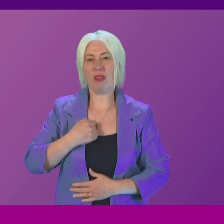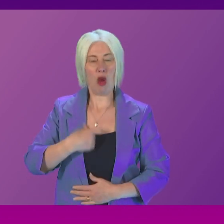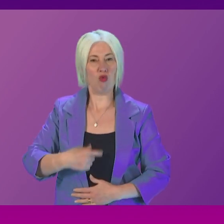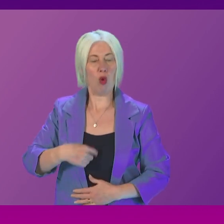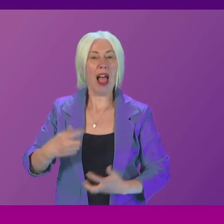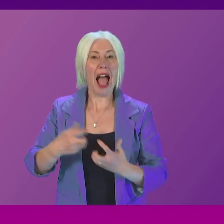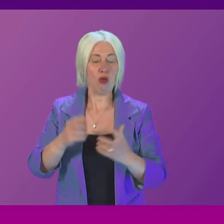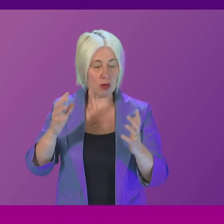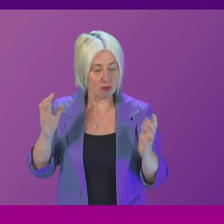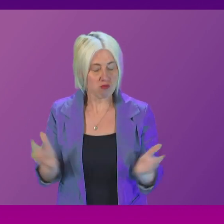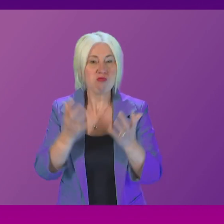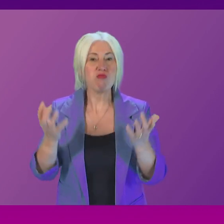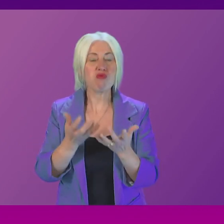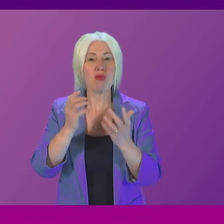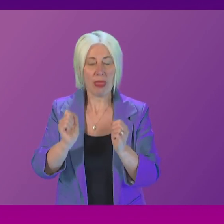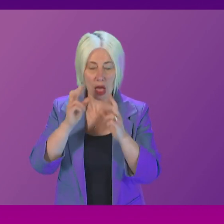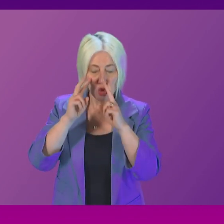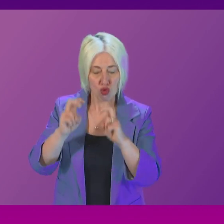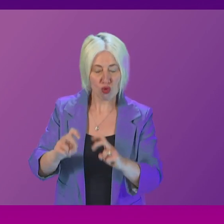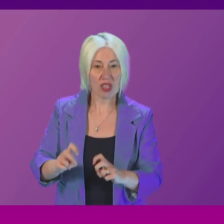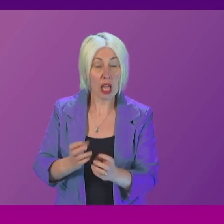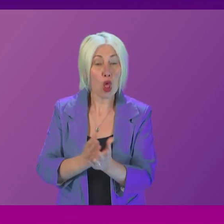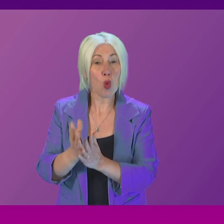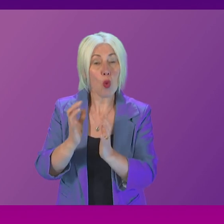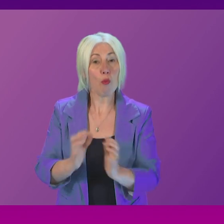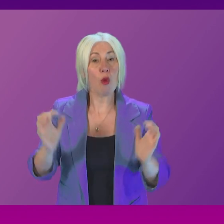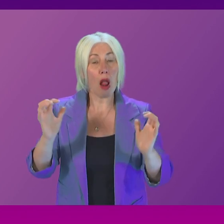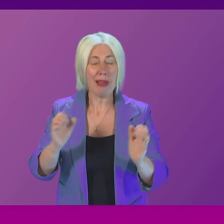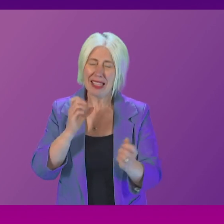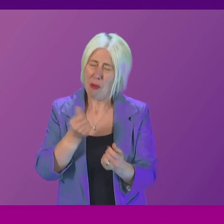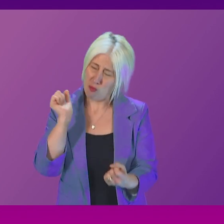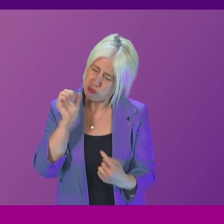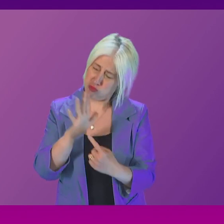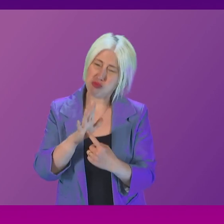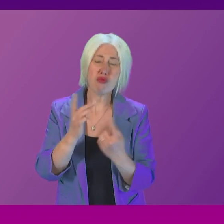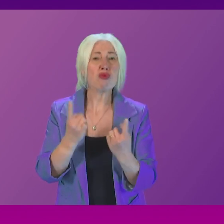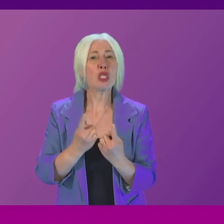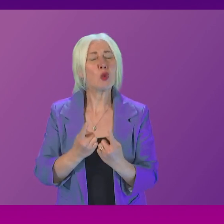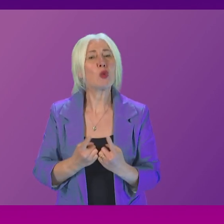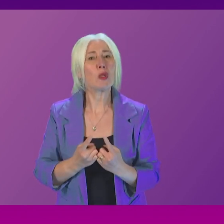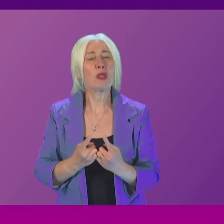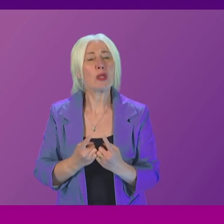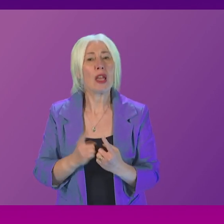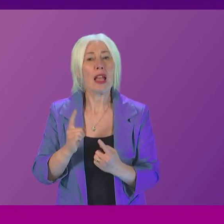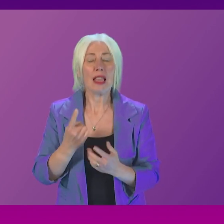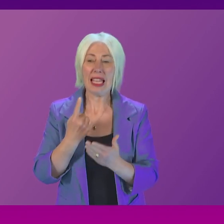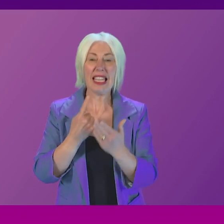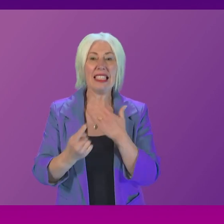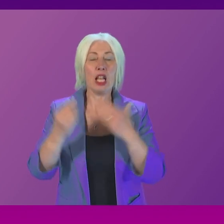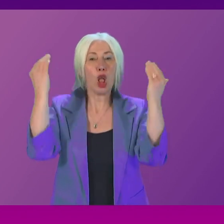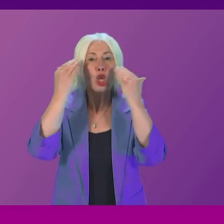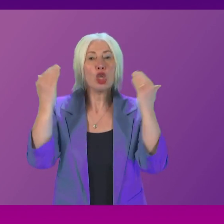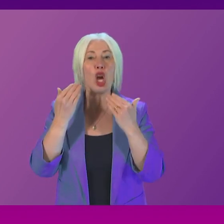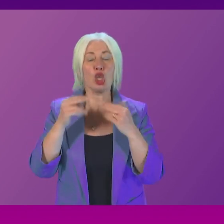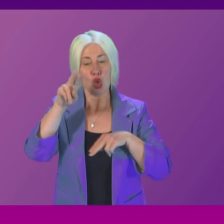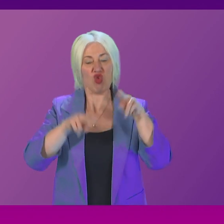how do we enhance that scrutiny by Parliament on these really important issues, again, taking single judge trials as